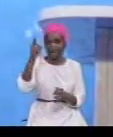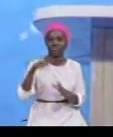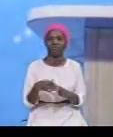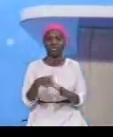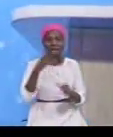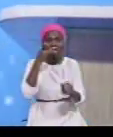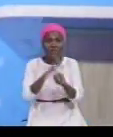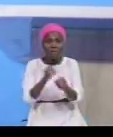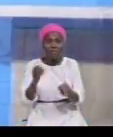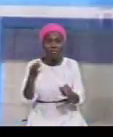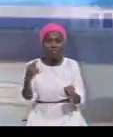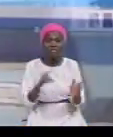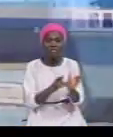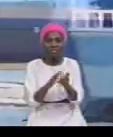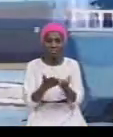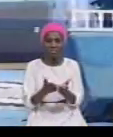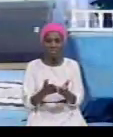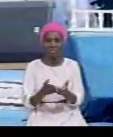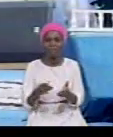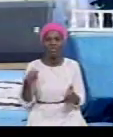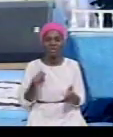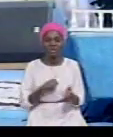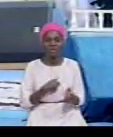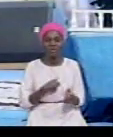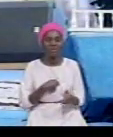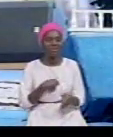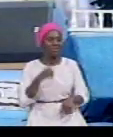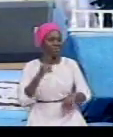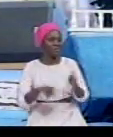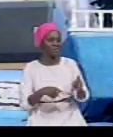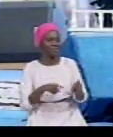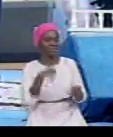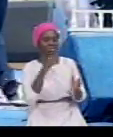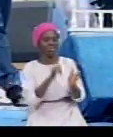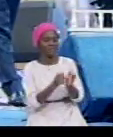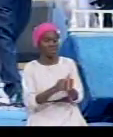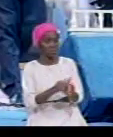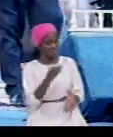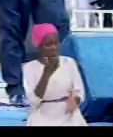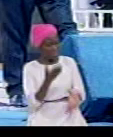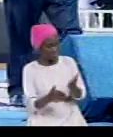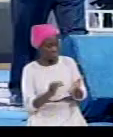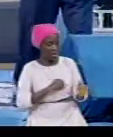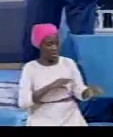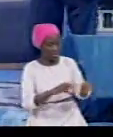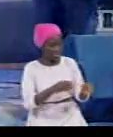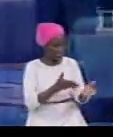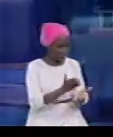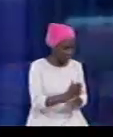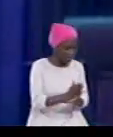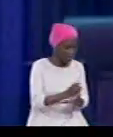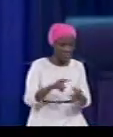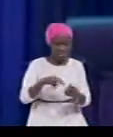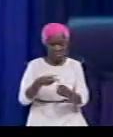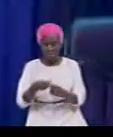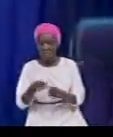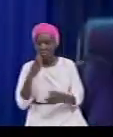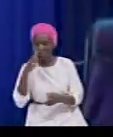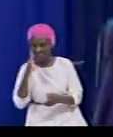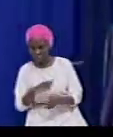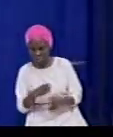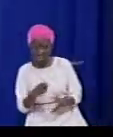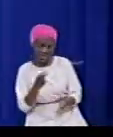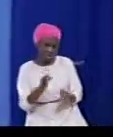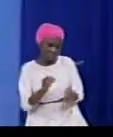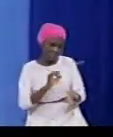just say, well, whether I do right or not, whether I go back to sin or not, whether I go back to my vomit or not, whether I go